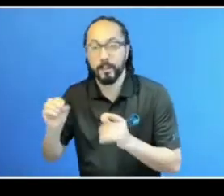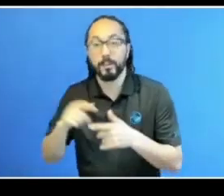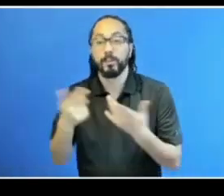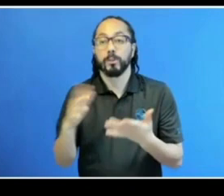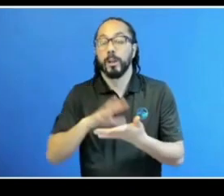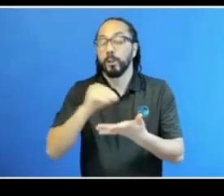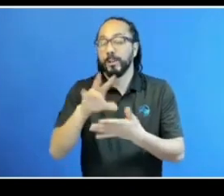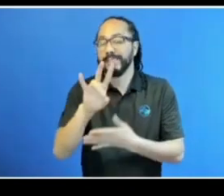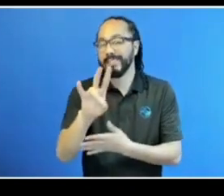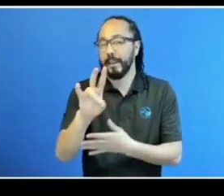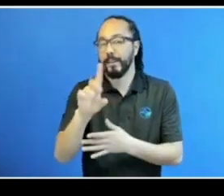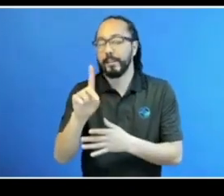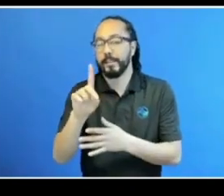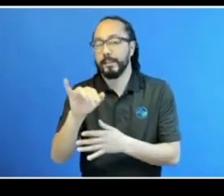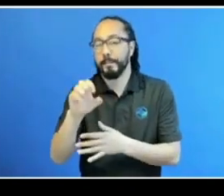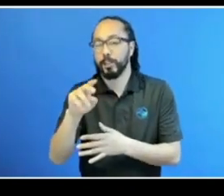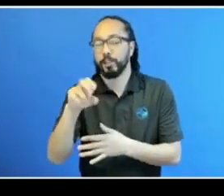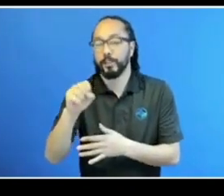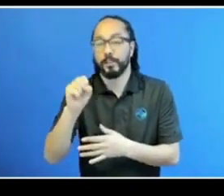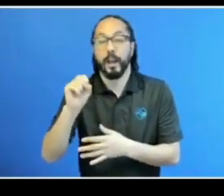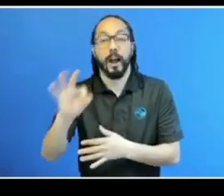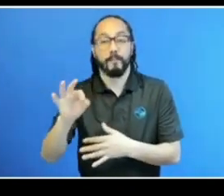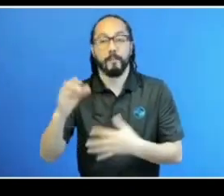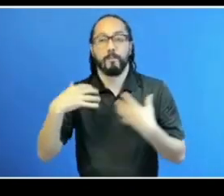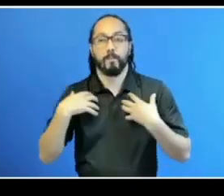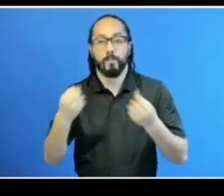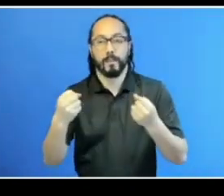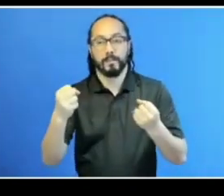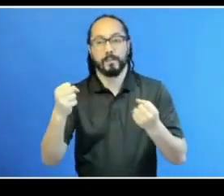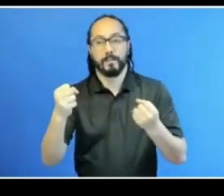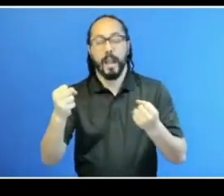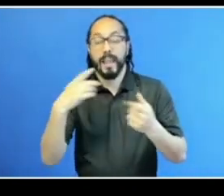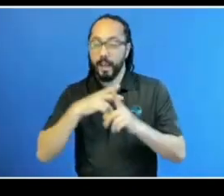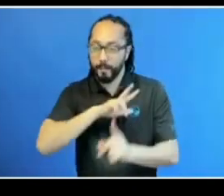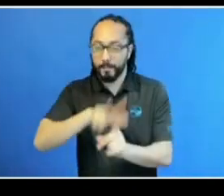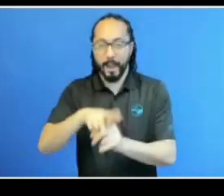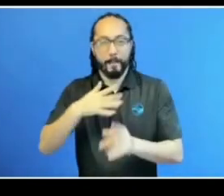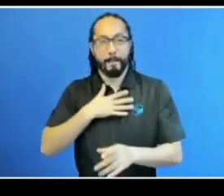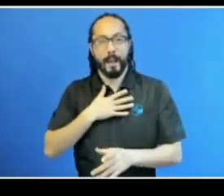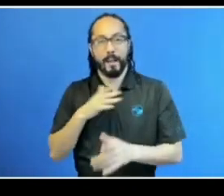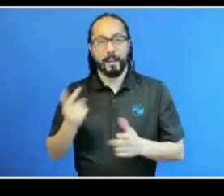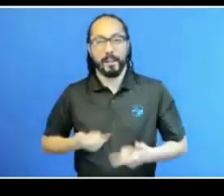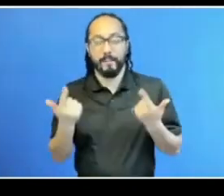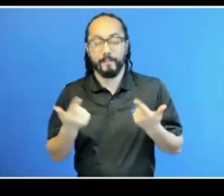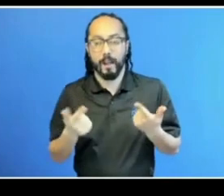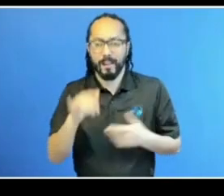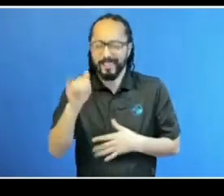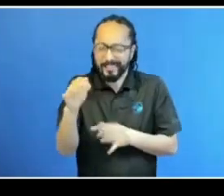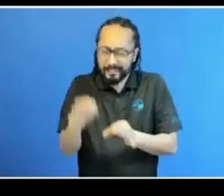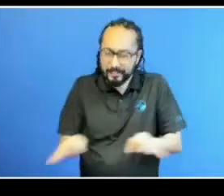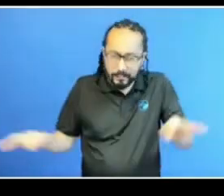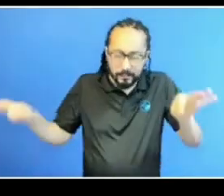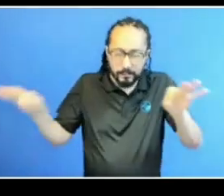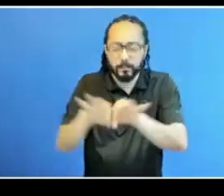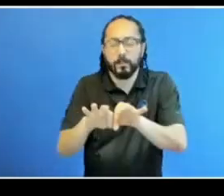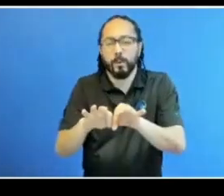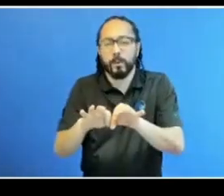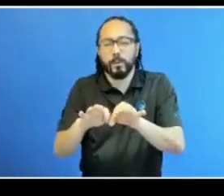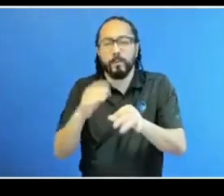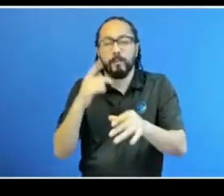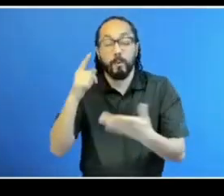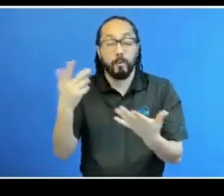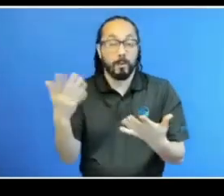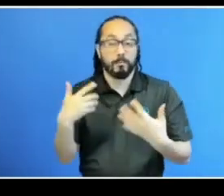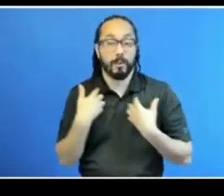of wellness and applying that to my everyday life. Those things are essential for having a